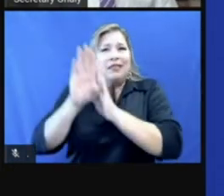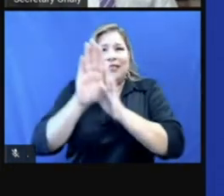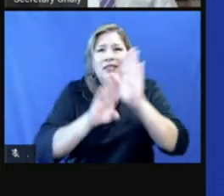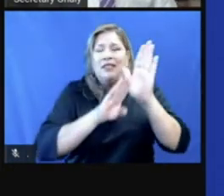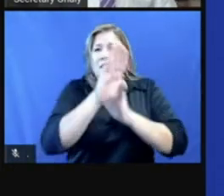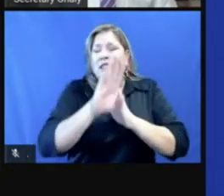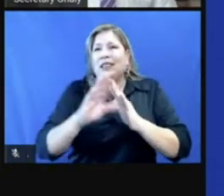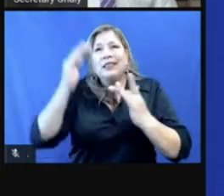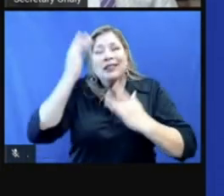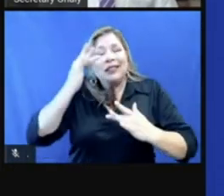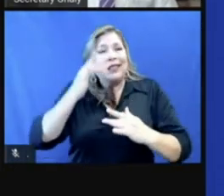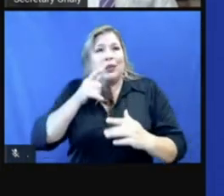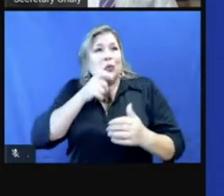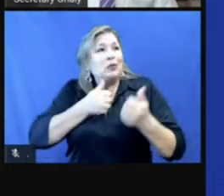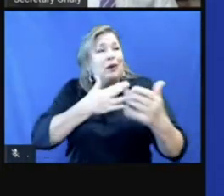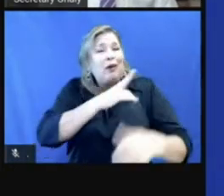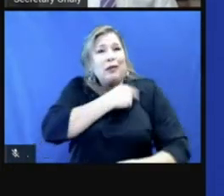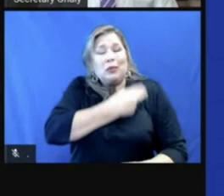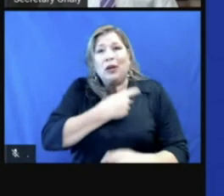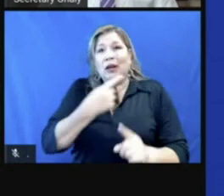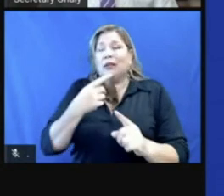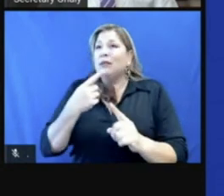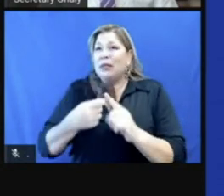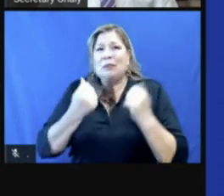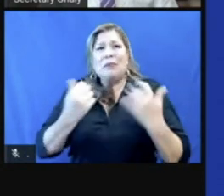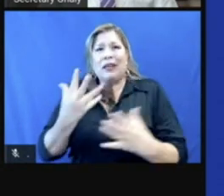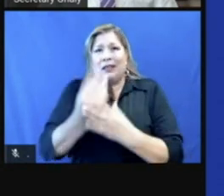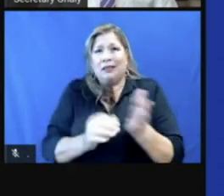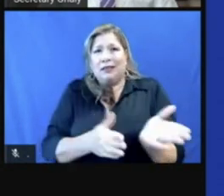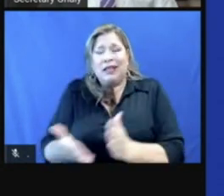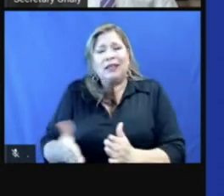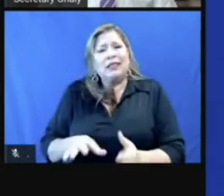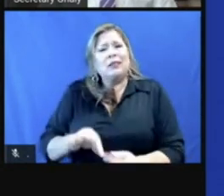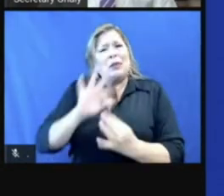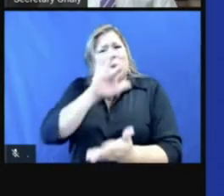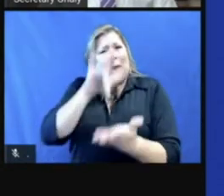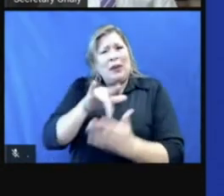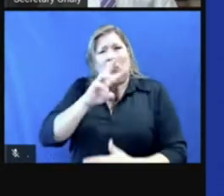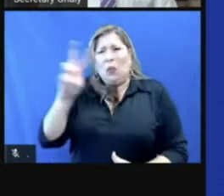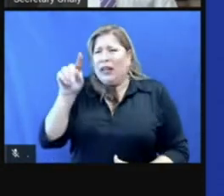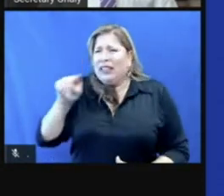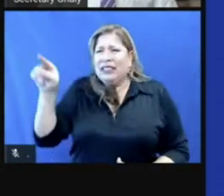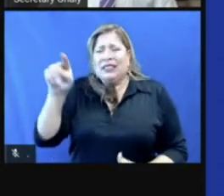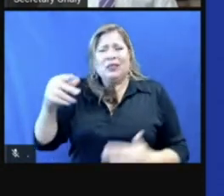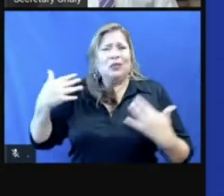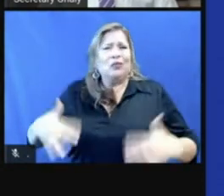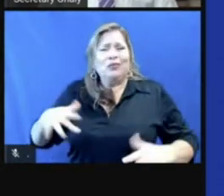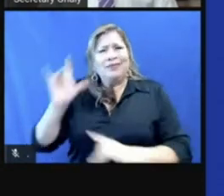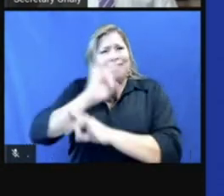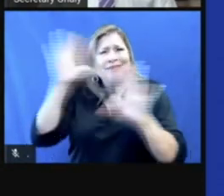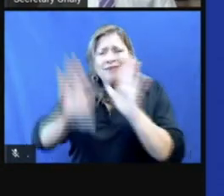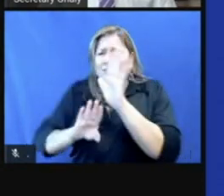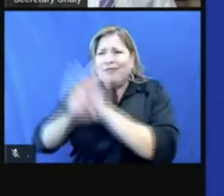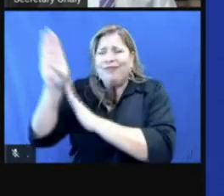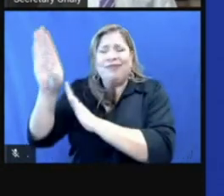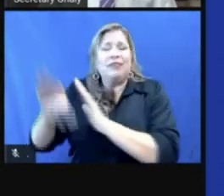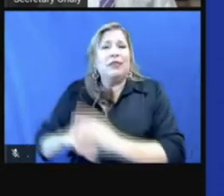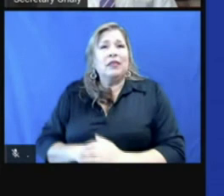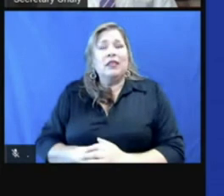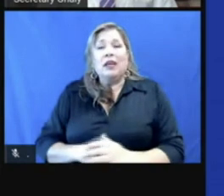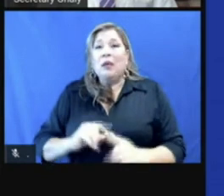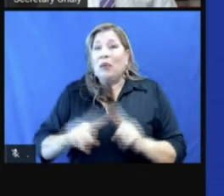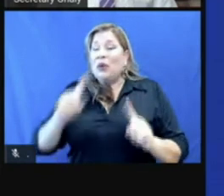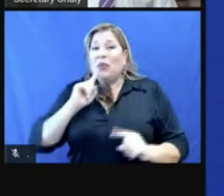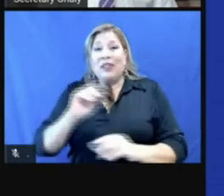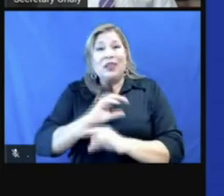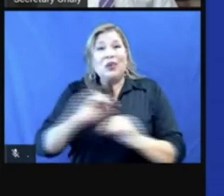The Midwest in particular has been heavily hit, but really no region of of the nation has